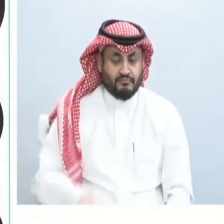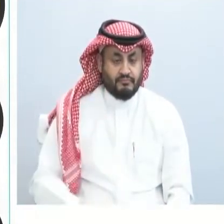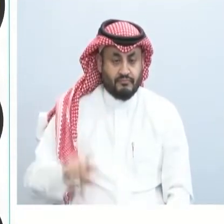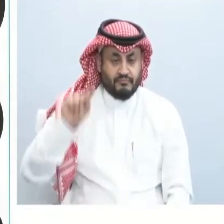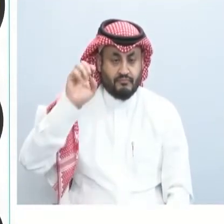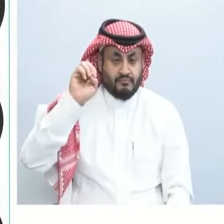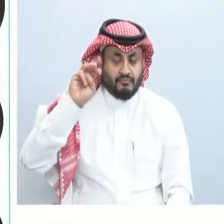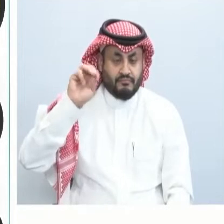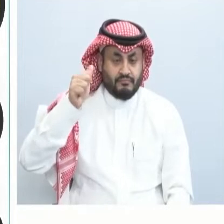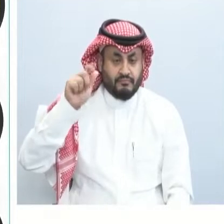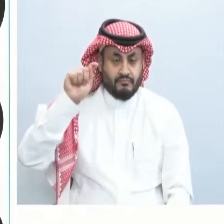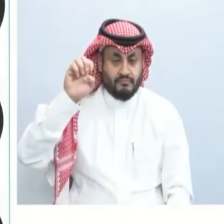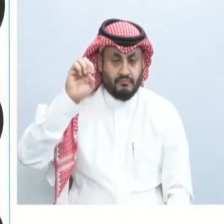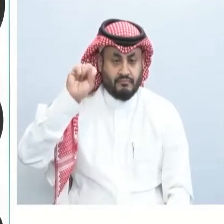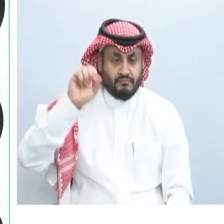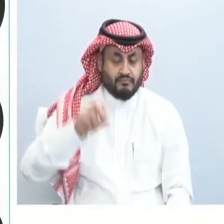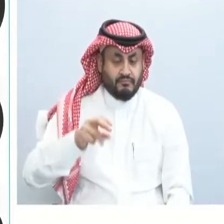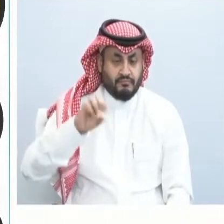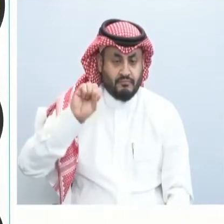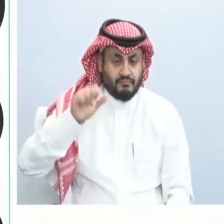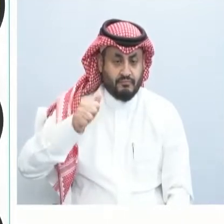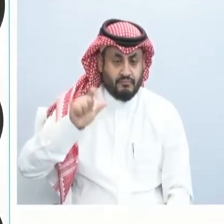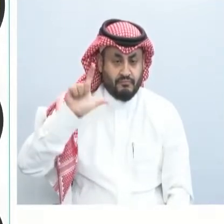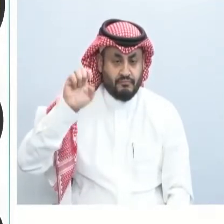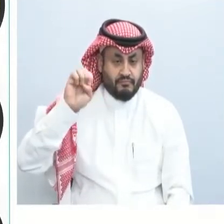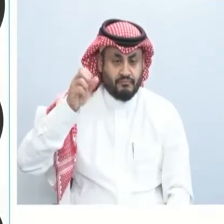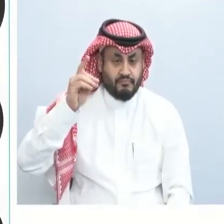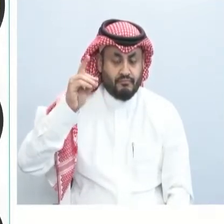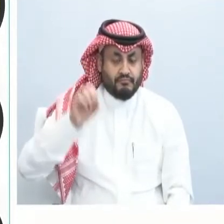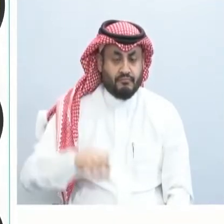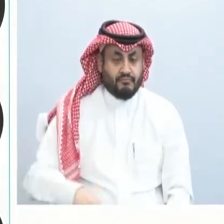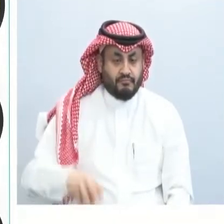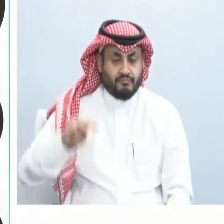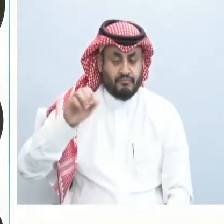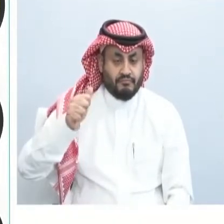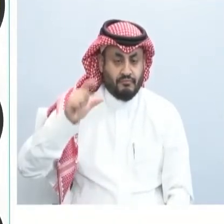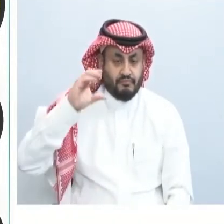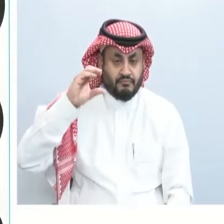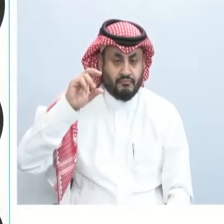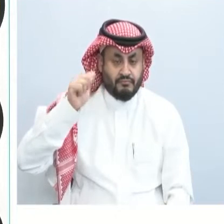tomatoes, salad, macaroni, bread,